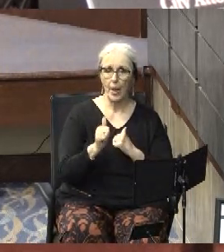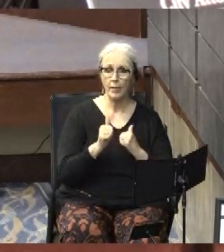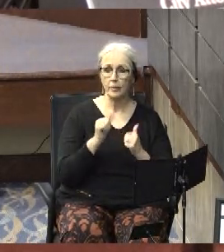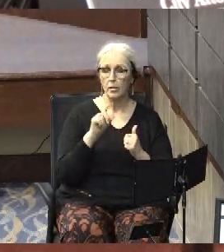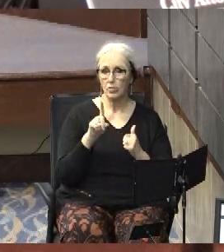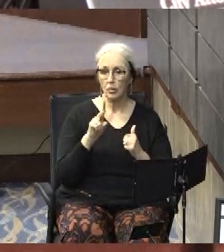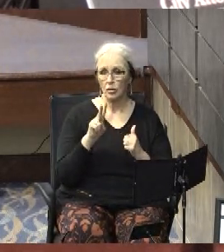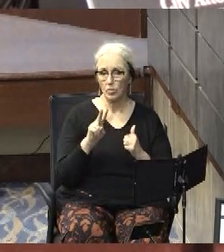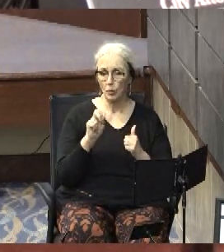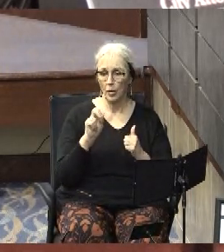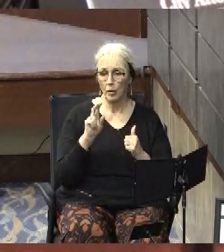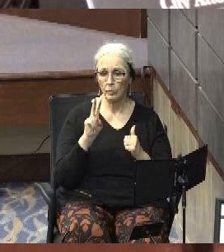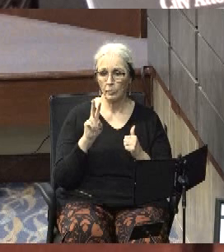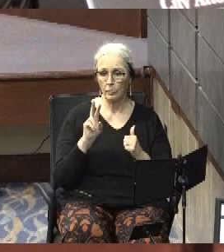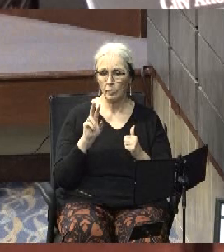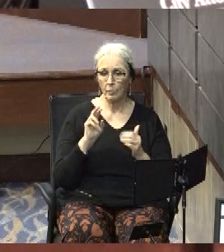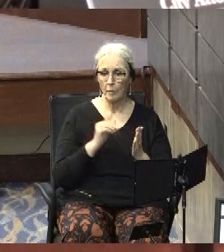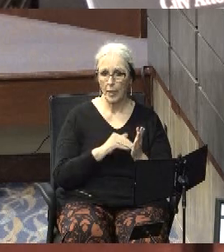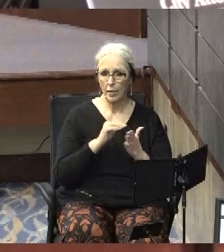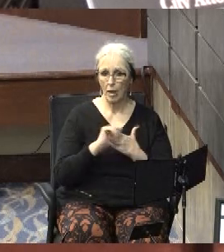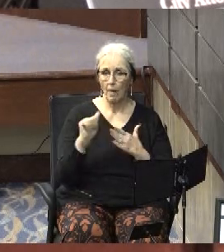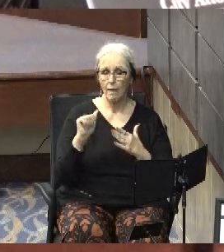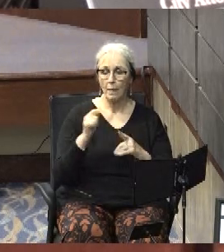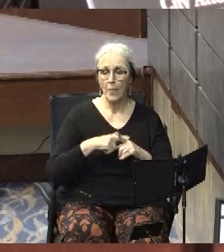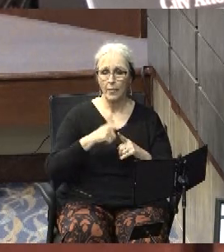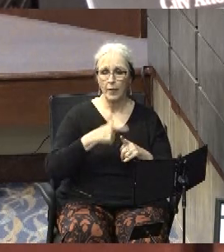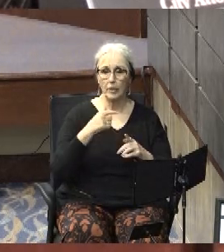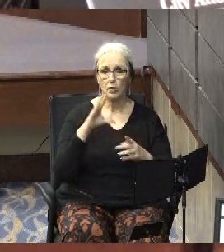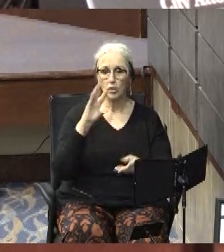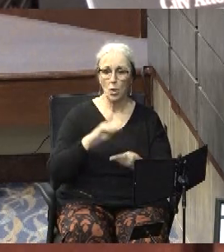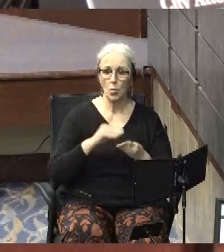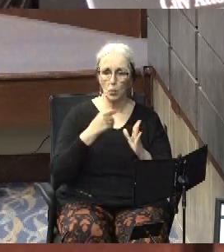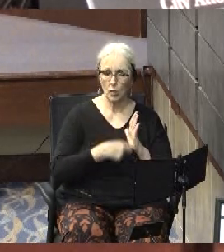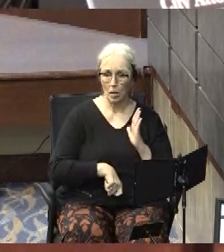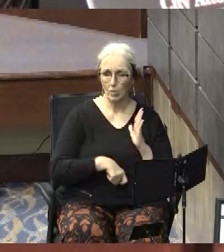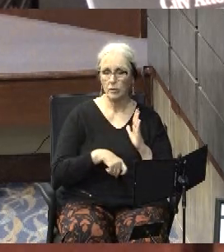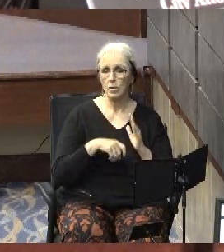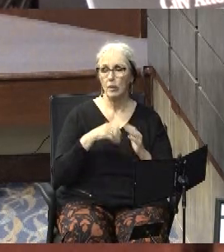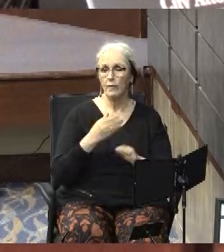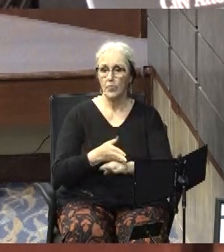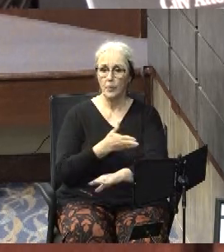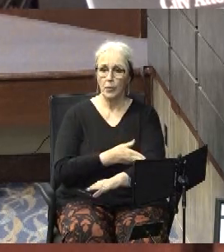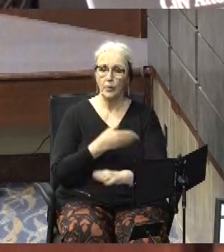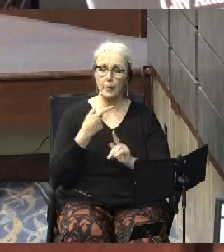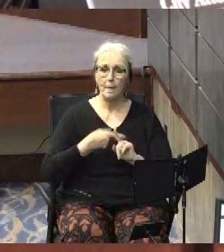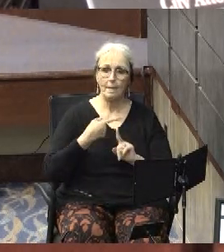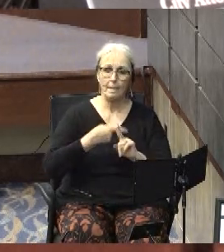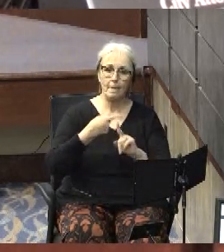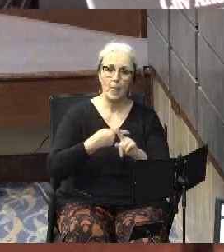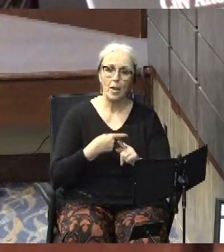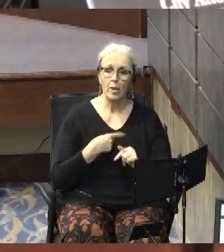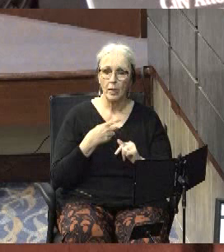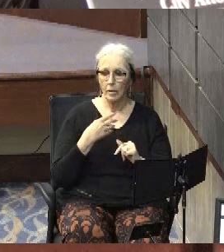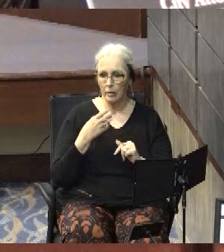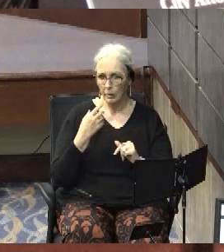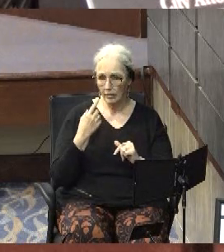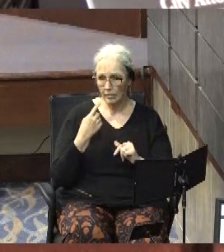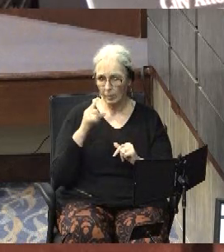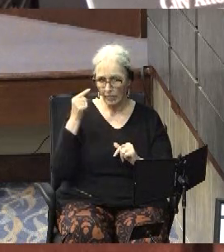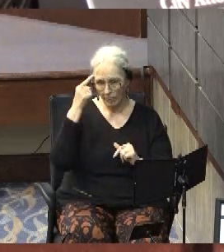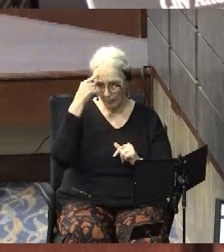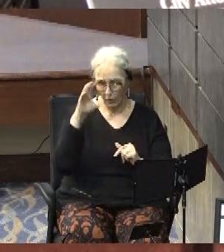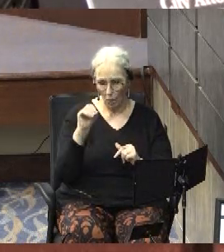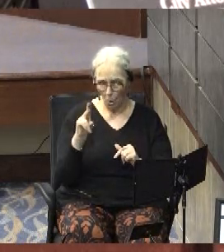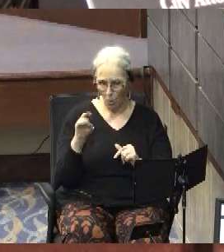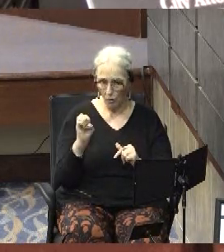to be paid monthly in an amount not to exceed 40% of this total cost of oversizing of improvements per month. In accordance with Texas Local Government Code Sections